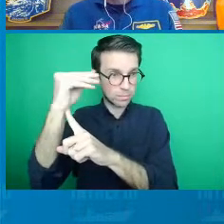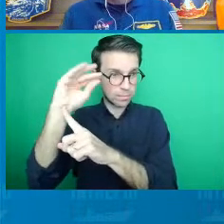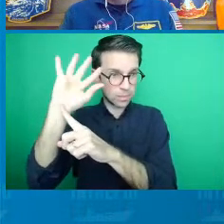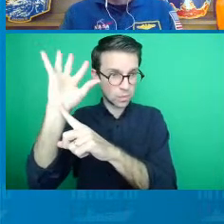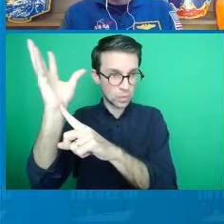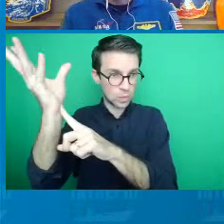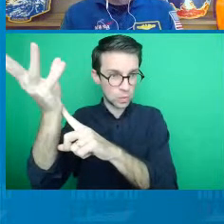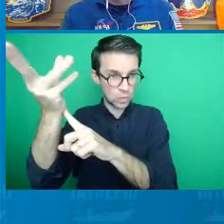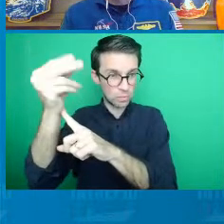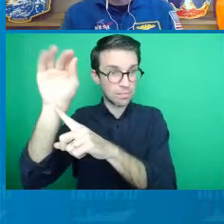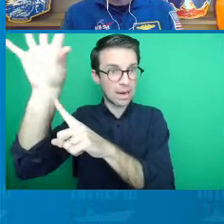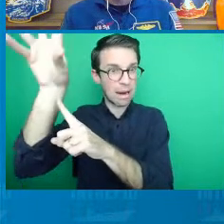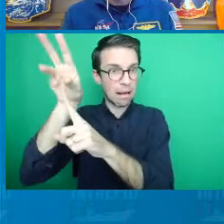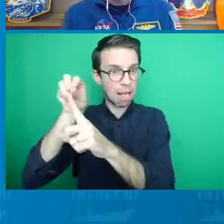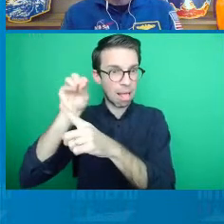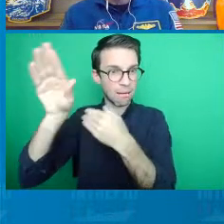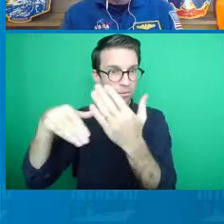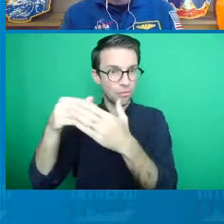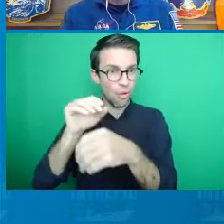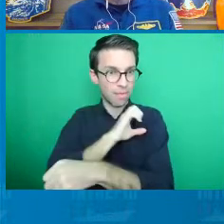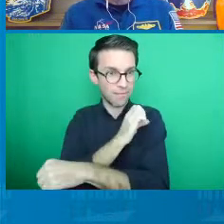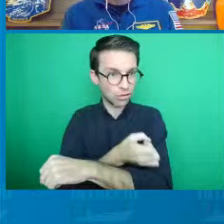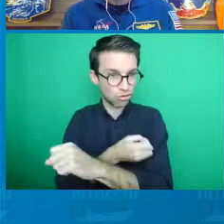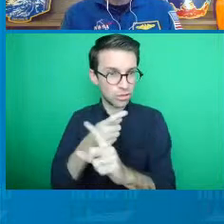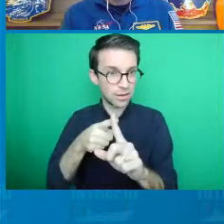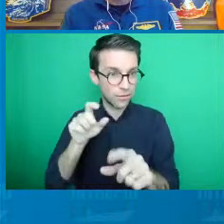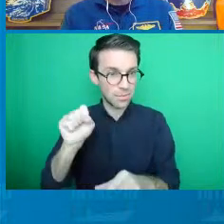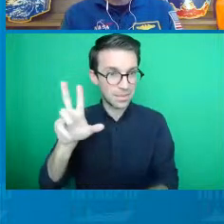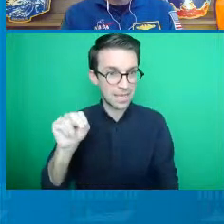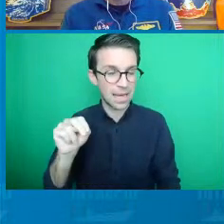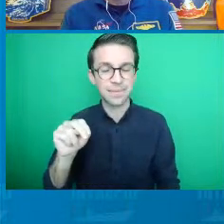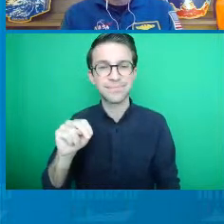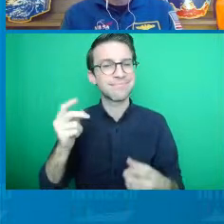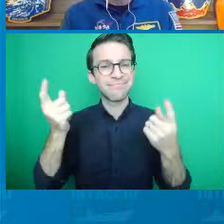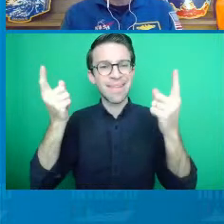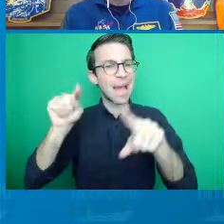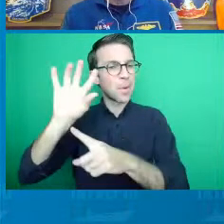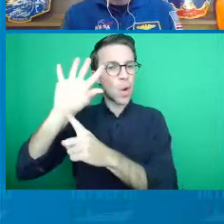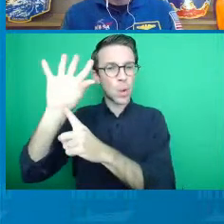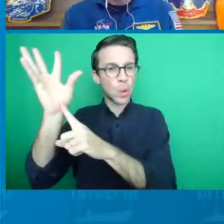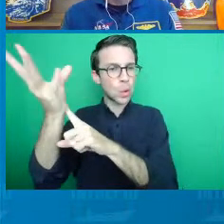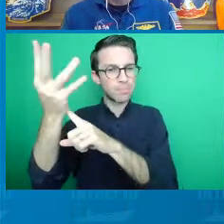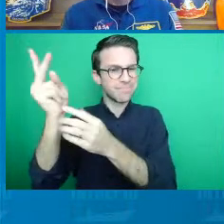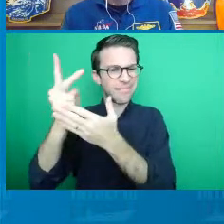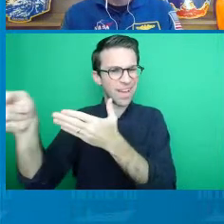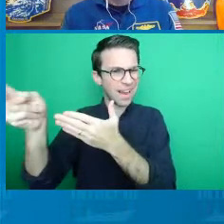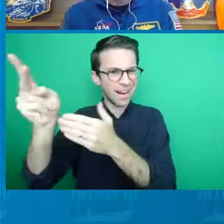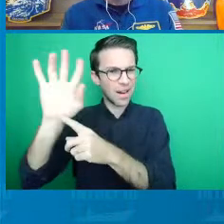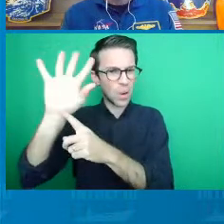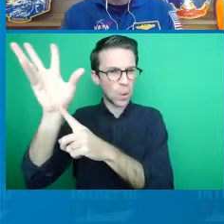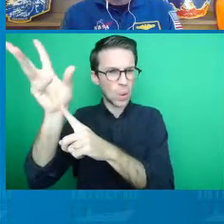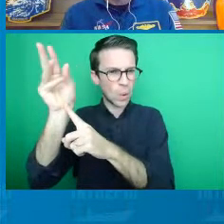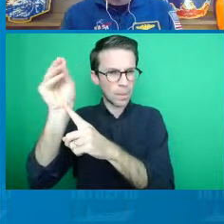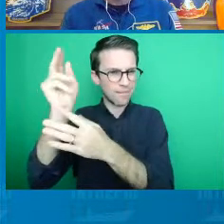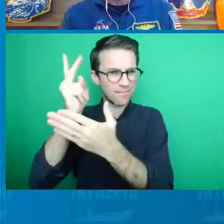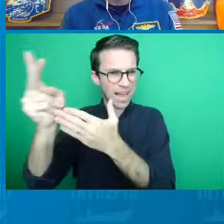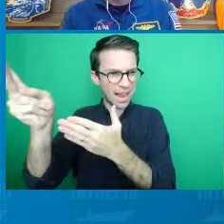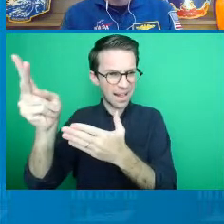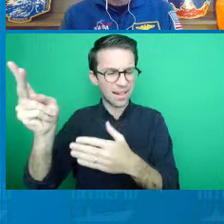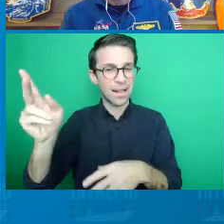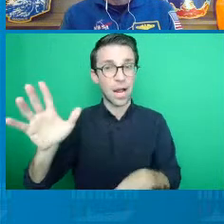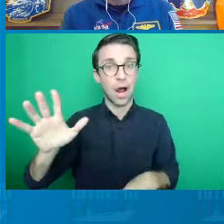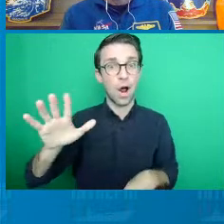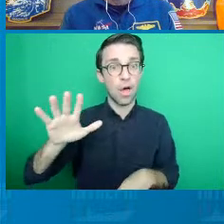truss continuously. Well, they were failing. On the starboard side, the right-hand side of the